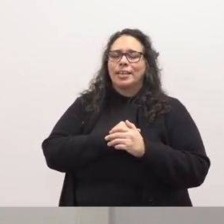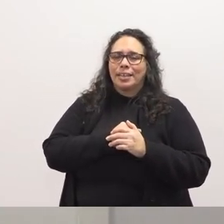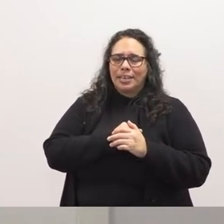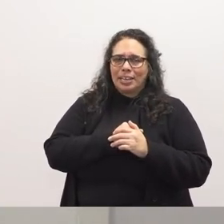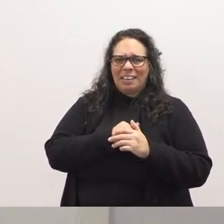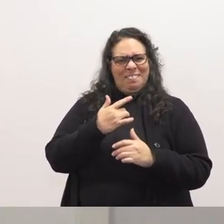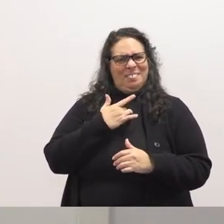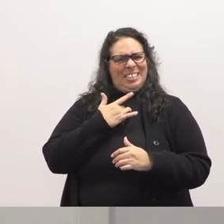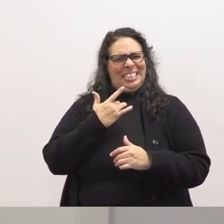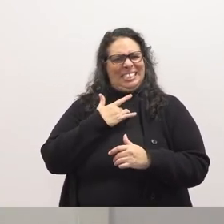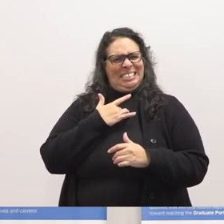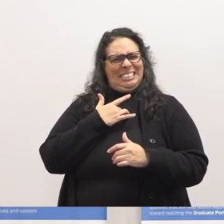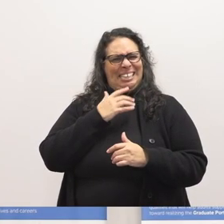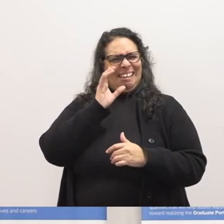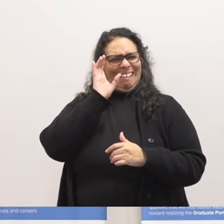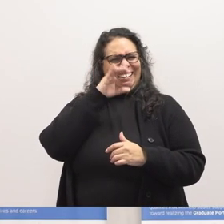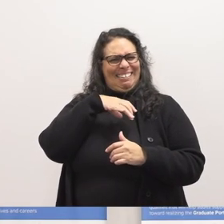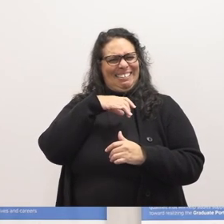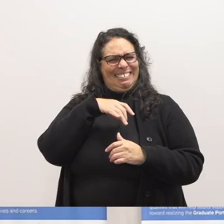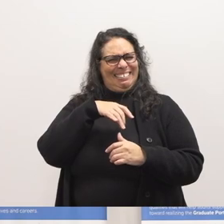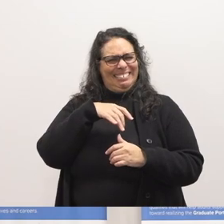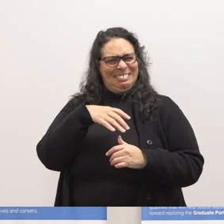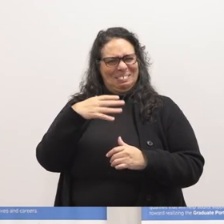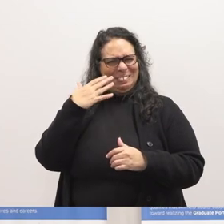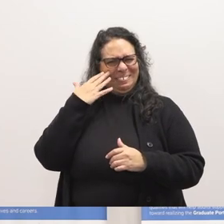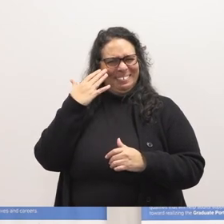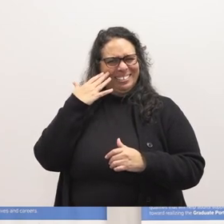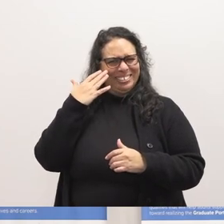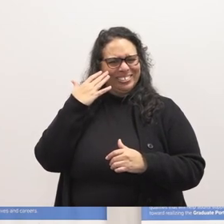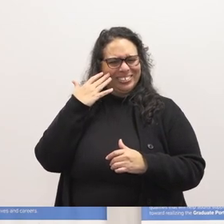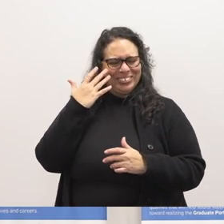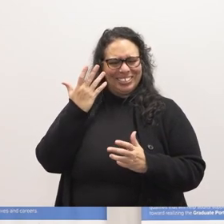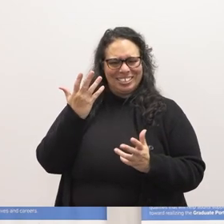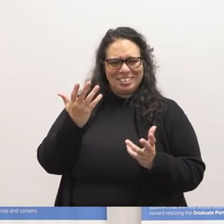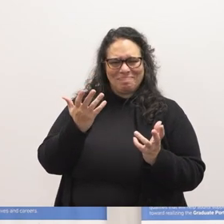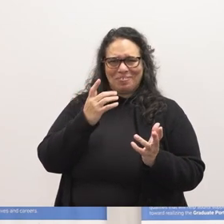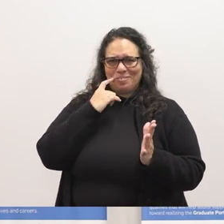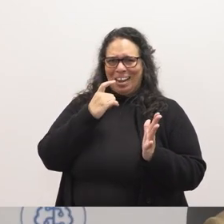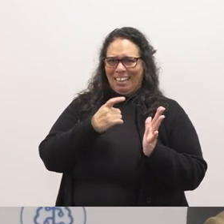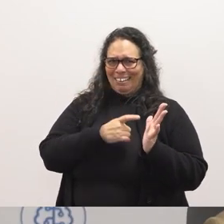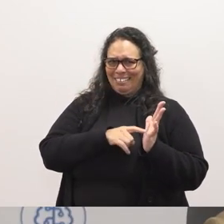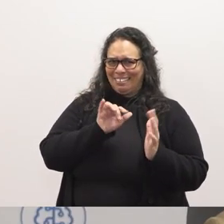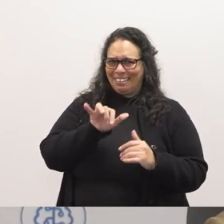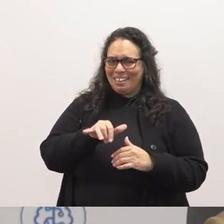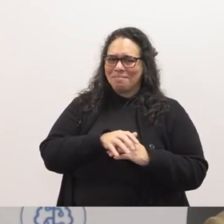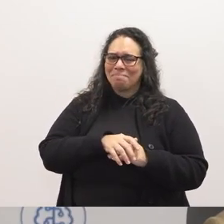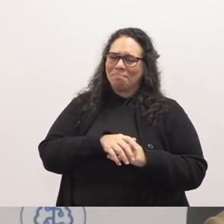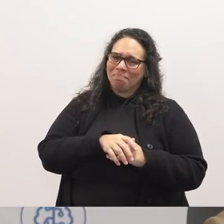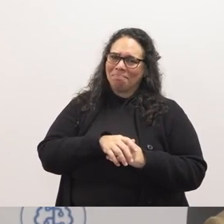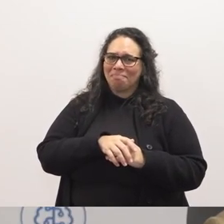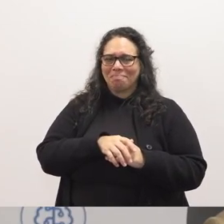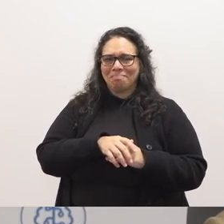It feels a little odd to, you know, to be recognized like that.